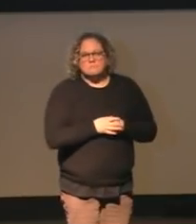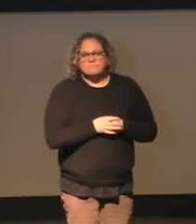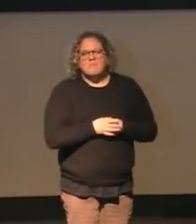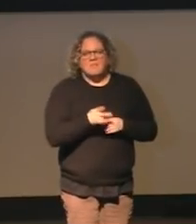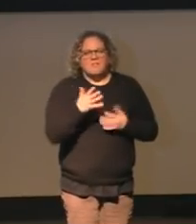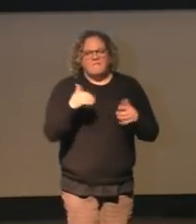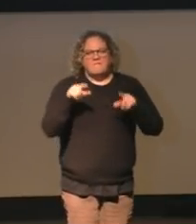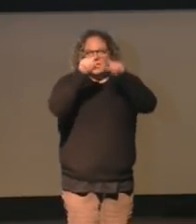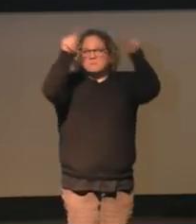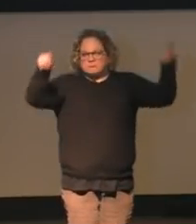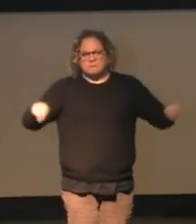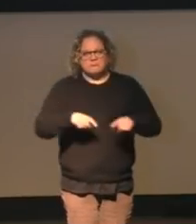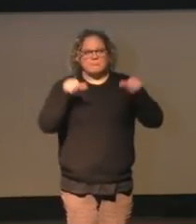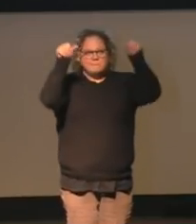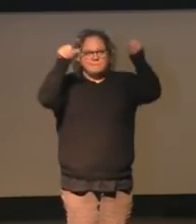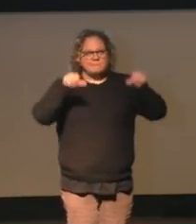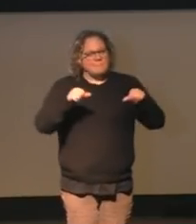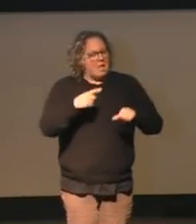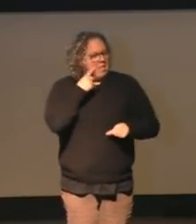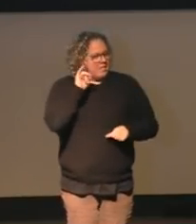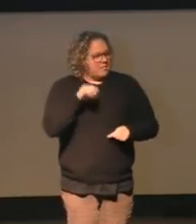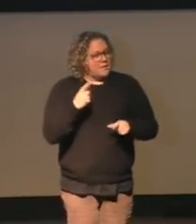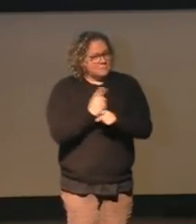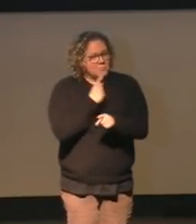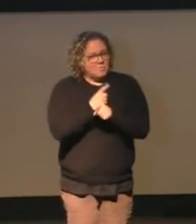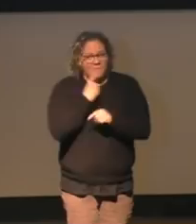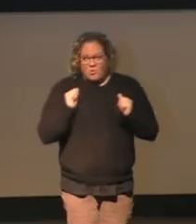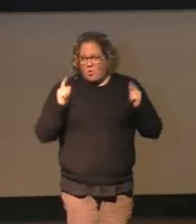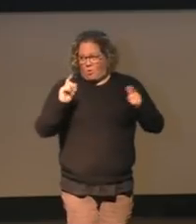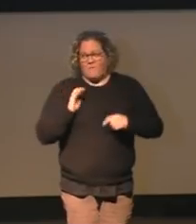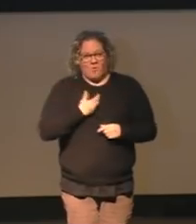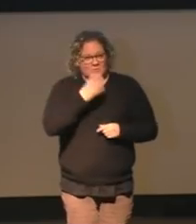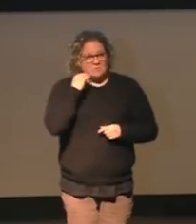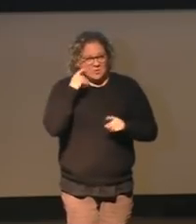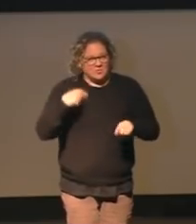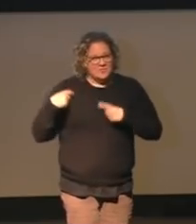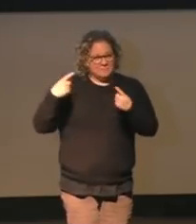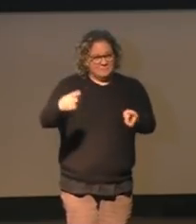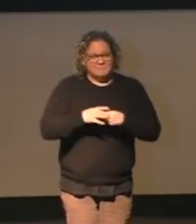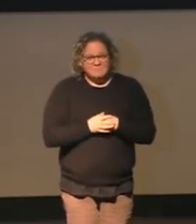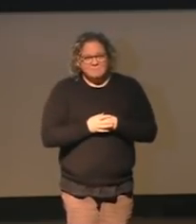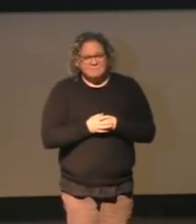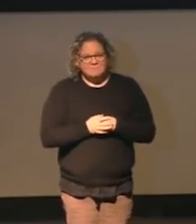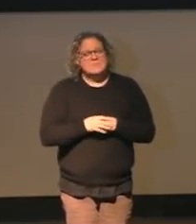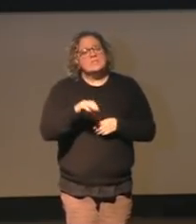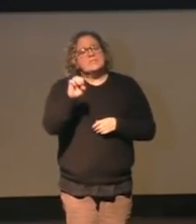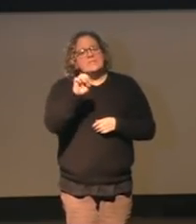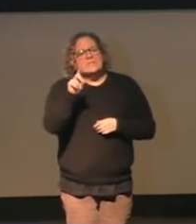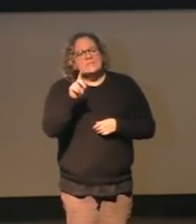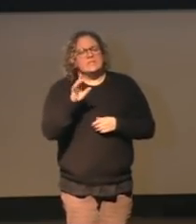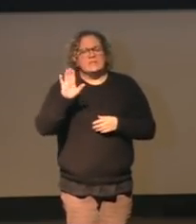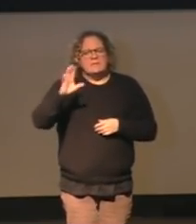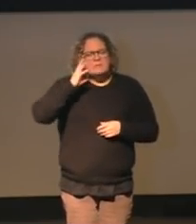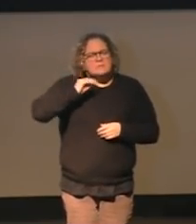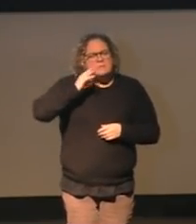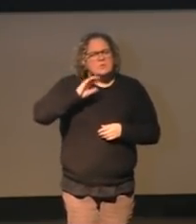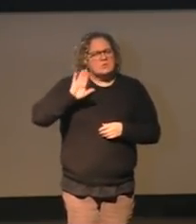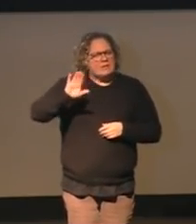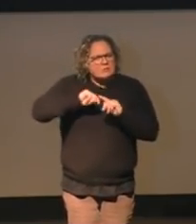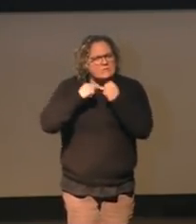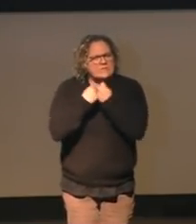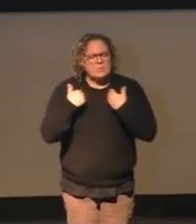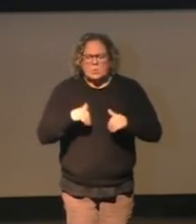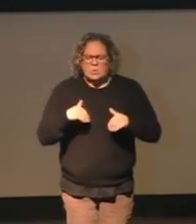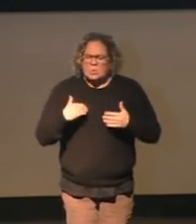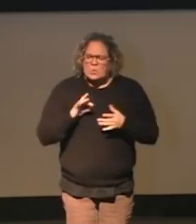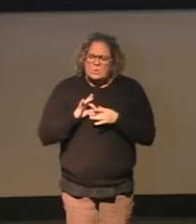fitting for where we all have been on this journey with this pandemic. The emergency service is about the team, and it's a tight team, and we